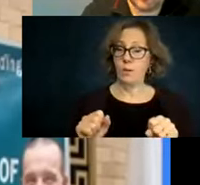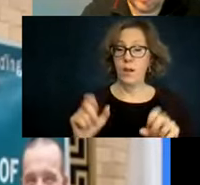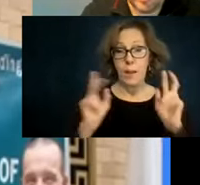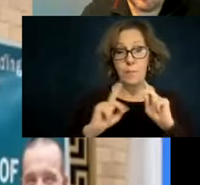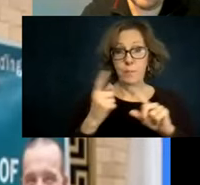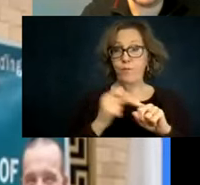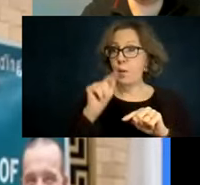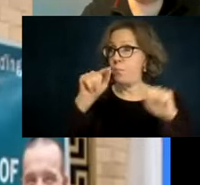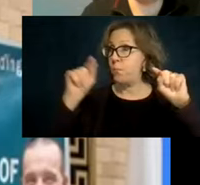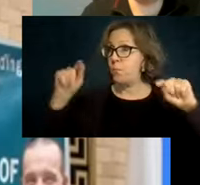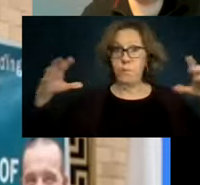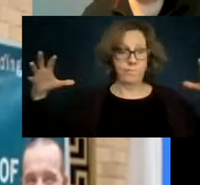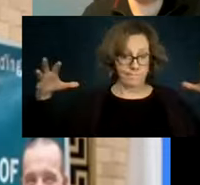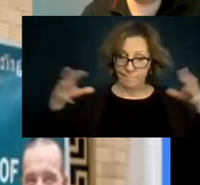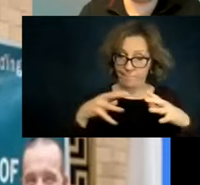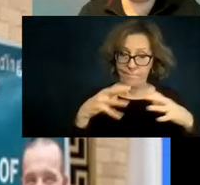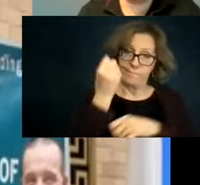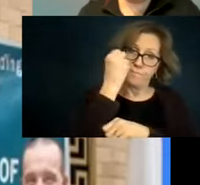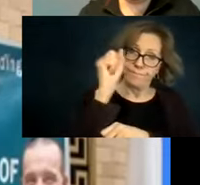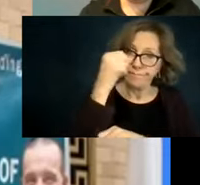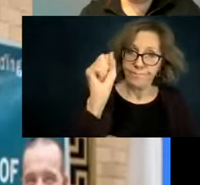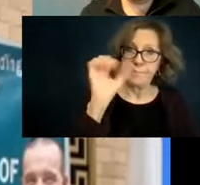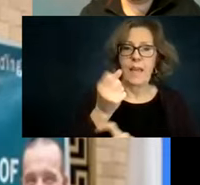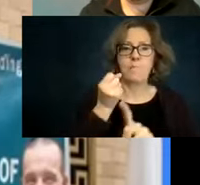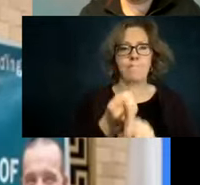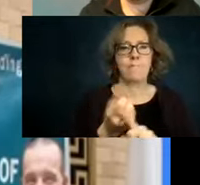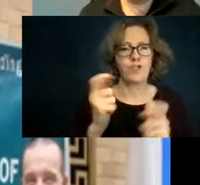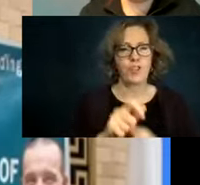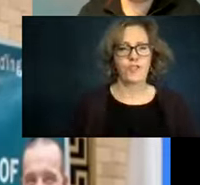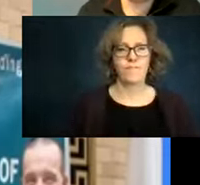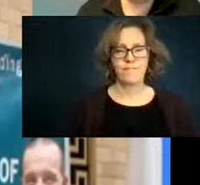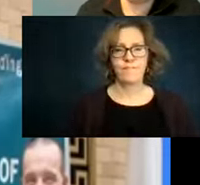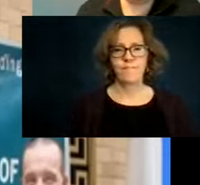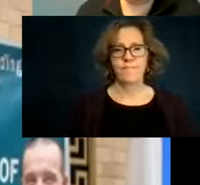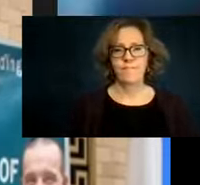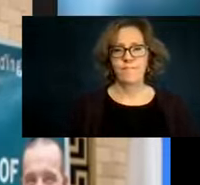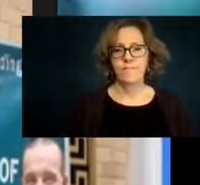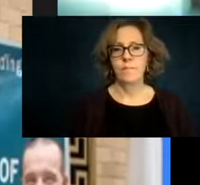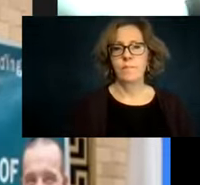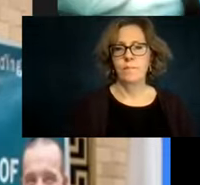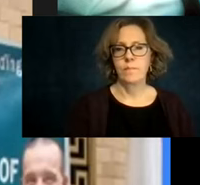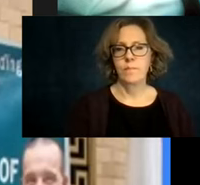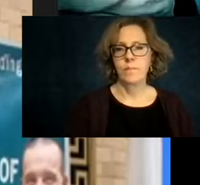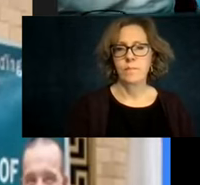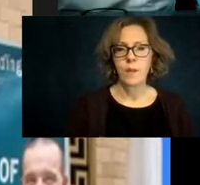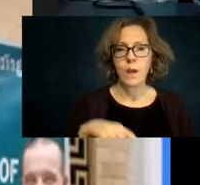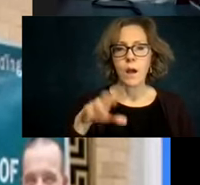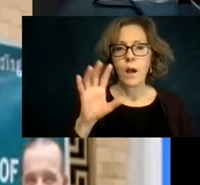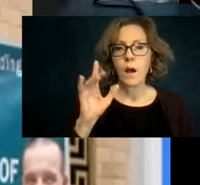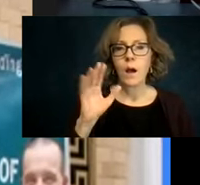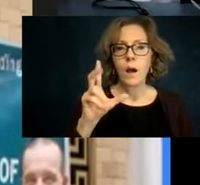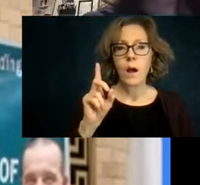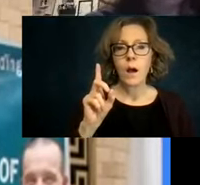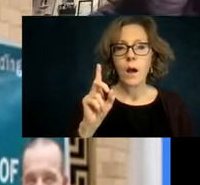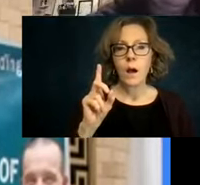over. Donna, could you tell us a little bit about some things that you did during the change the name? Well, when I did